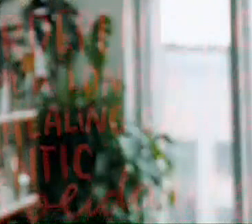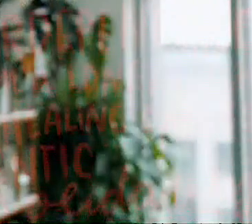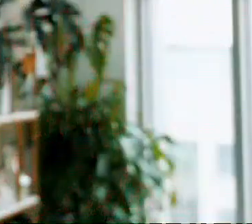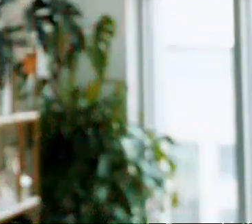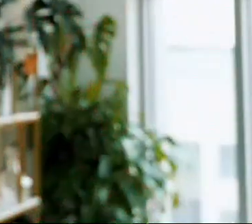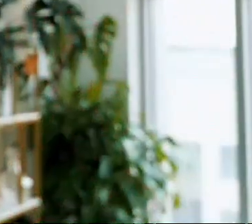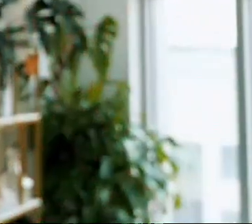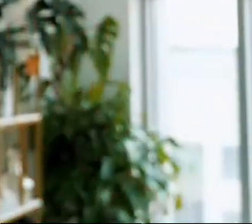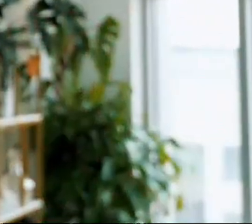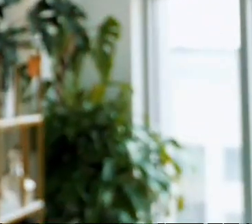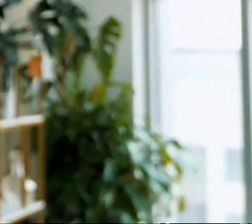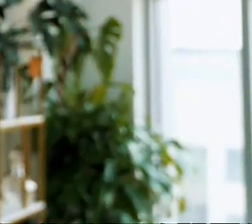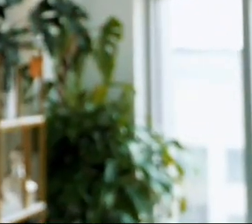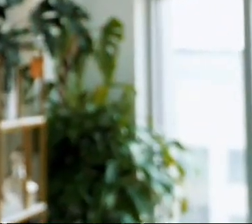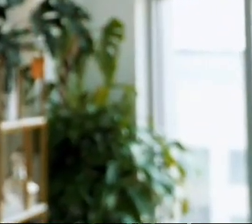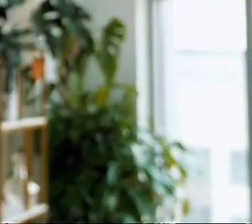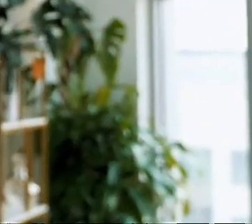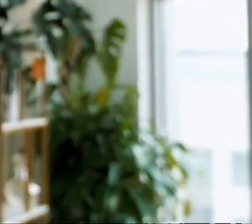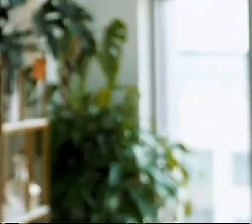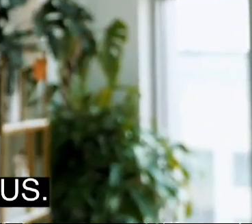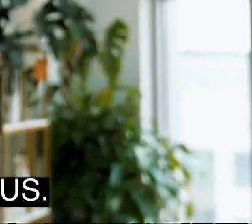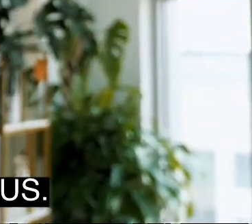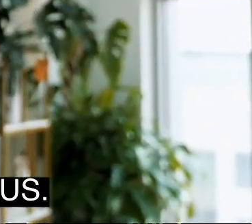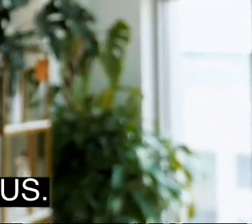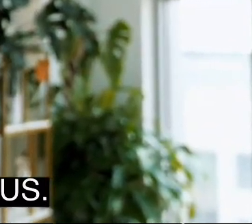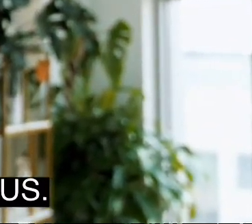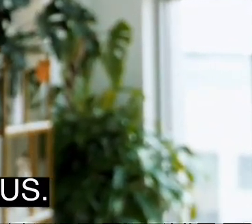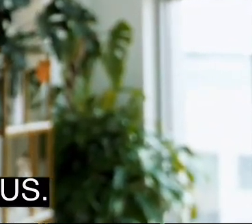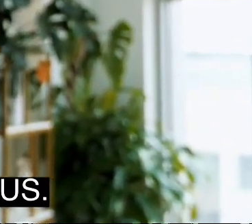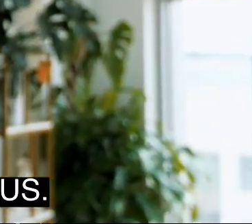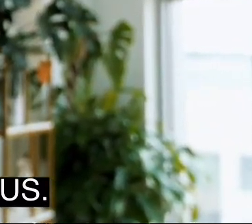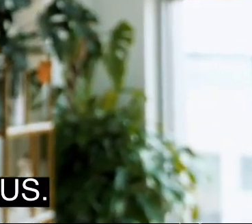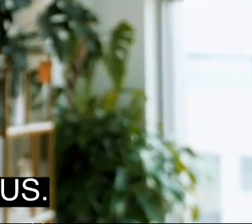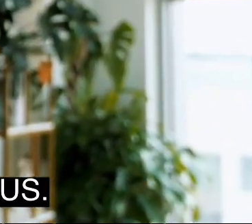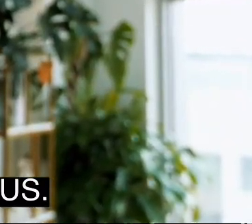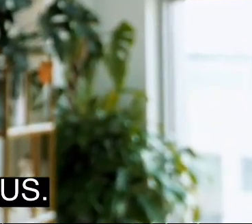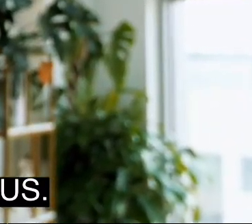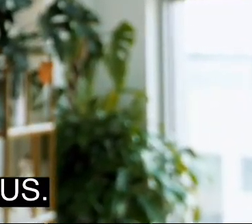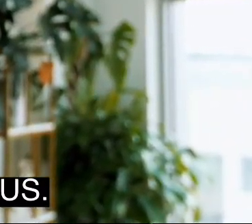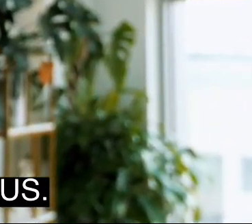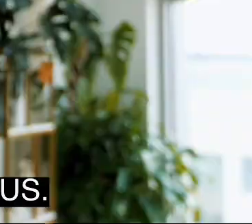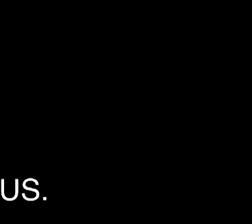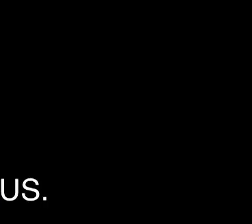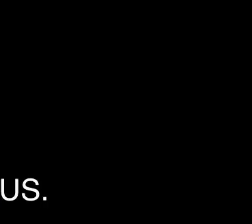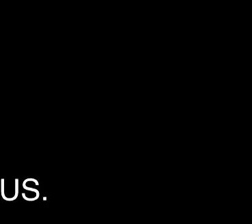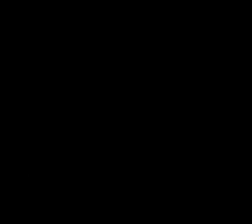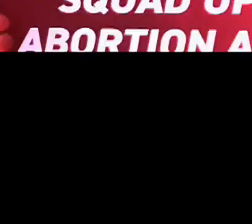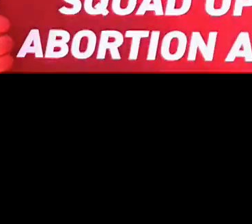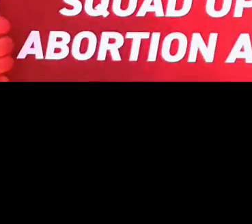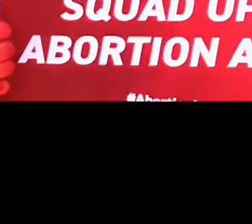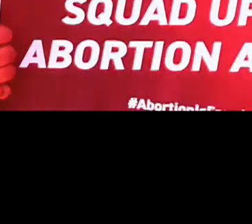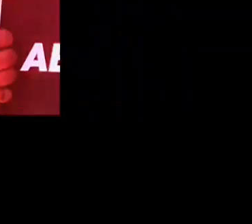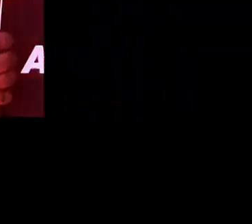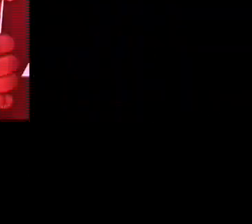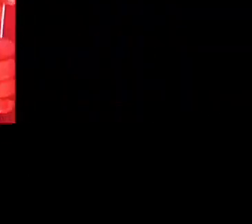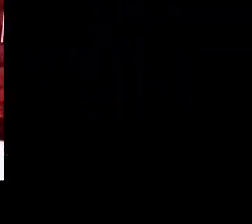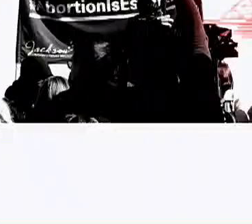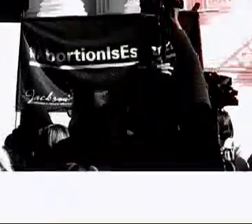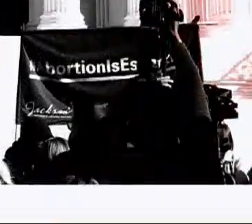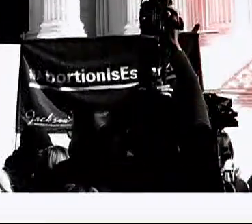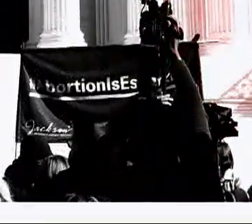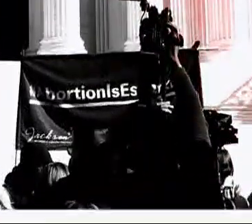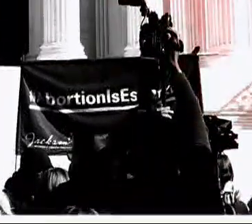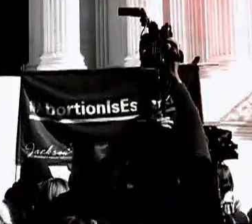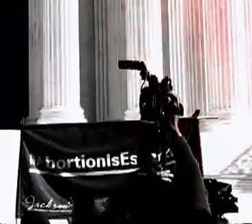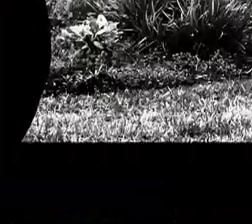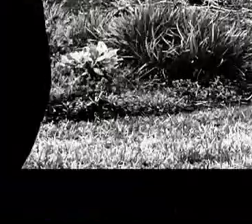to radically improve the lives of Black women, girls, and gender-expansive people all over the U.S. See, she's